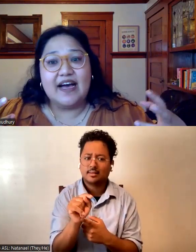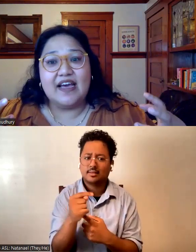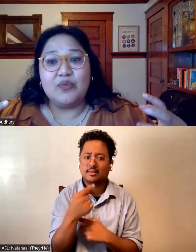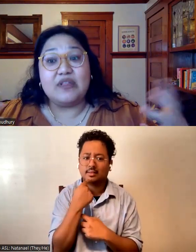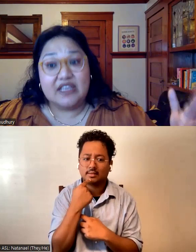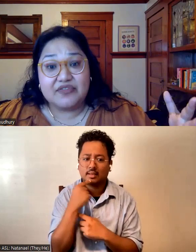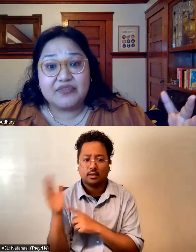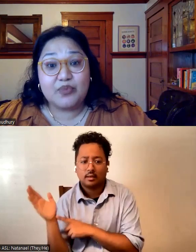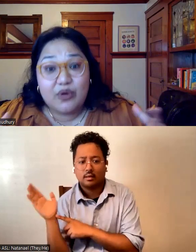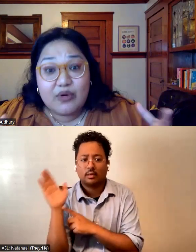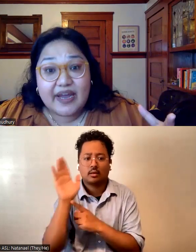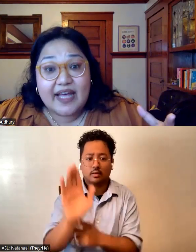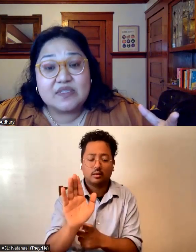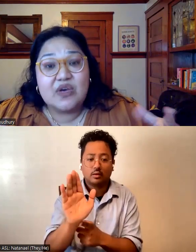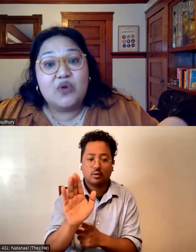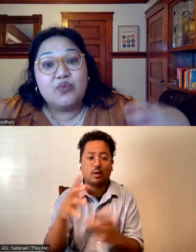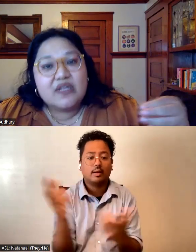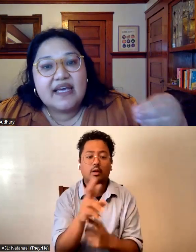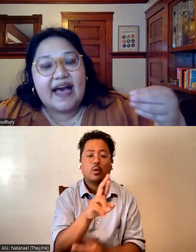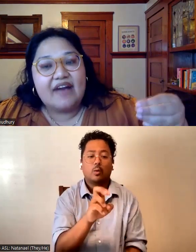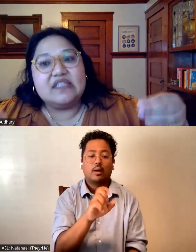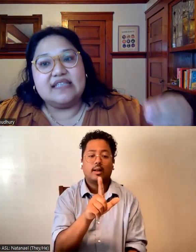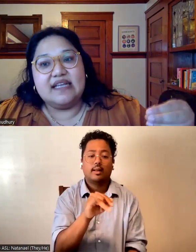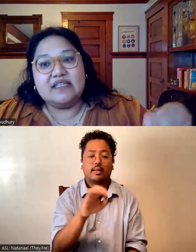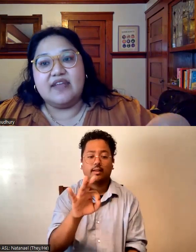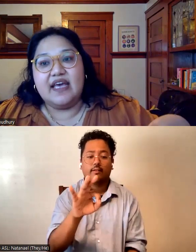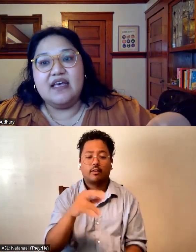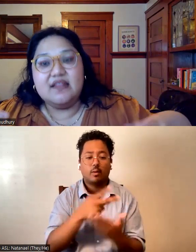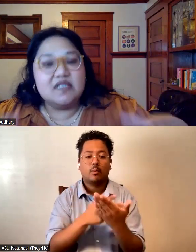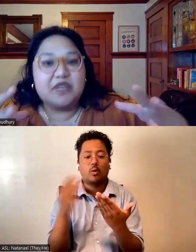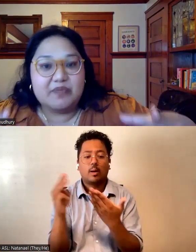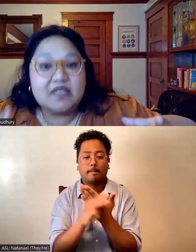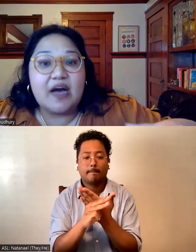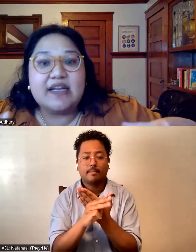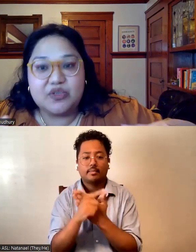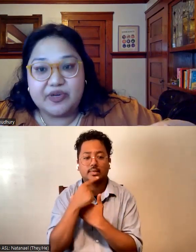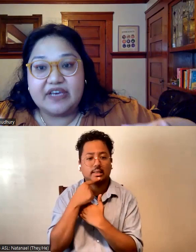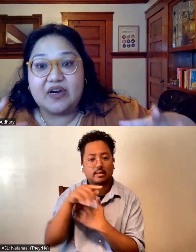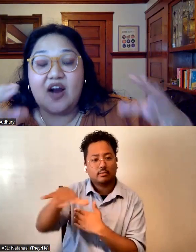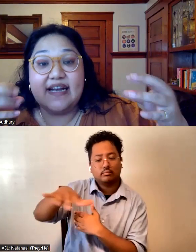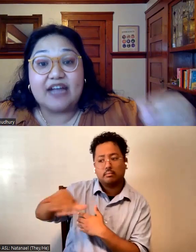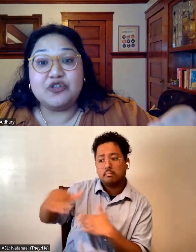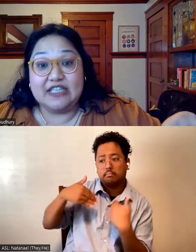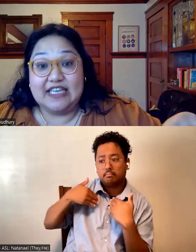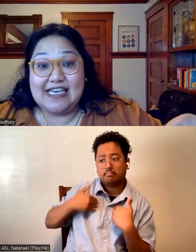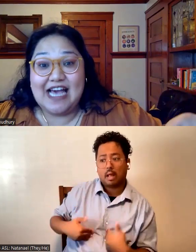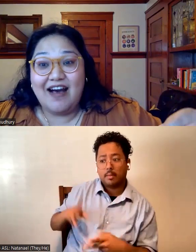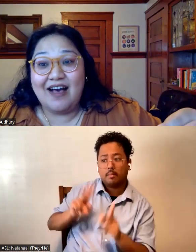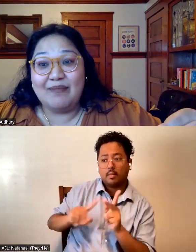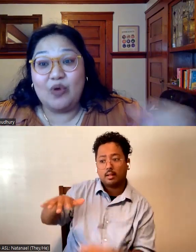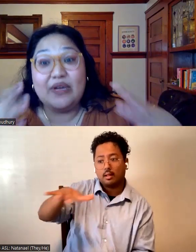presented by relief programs really have the sense of like, these bodies over here are